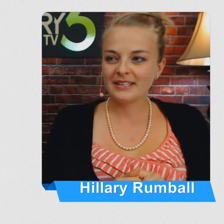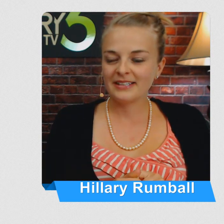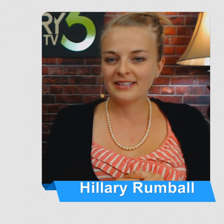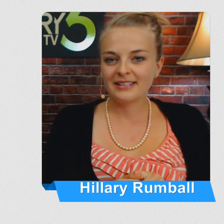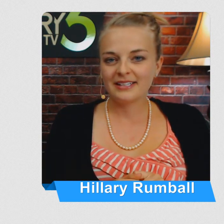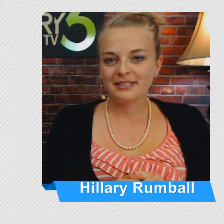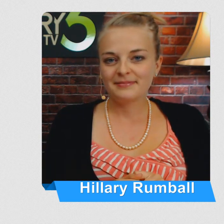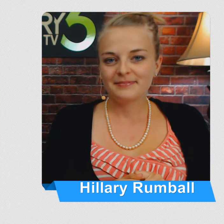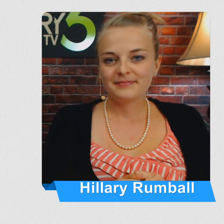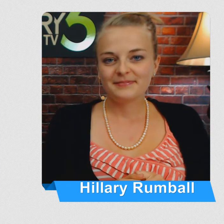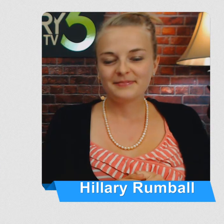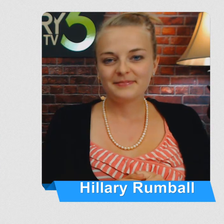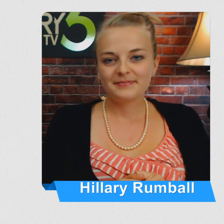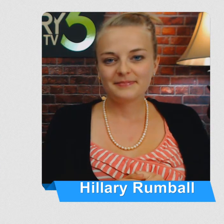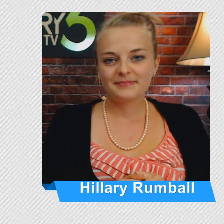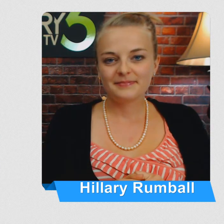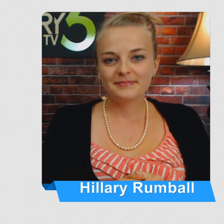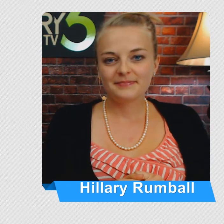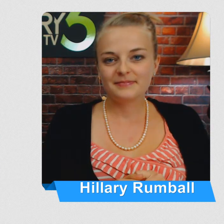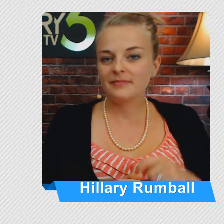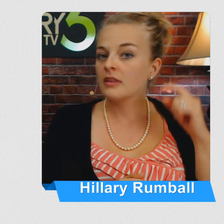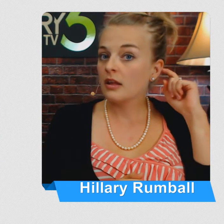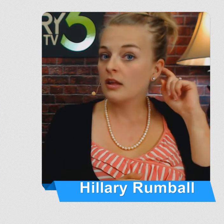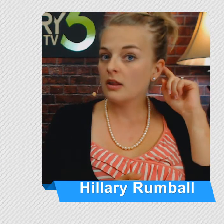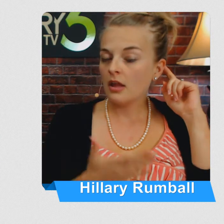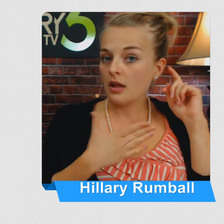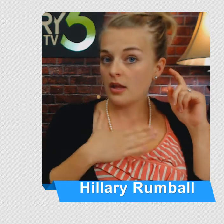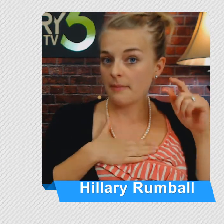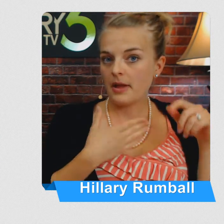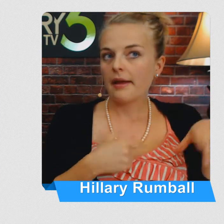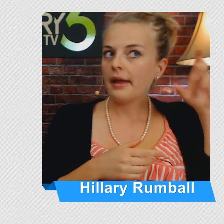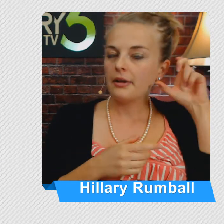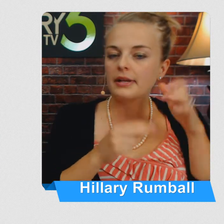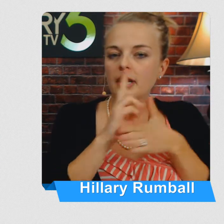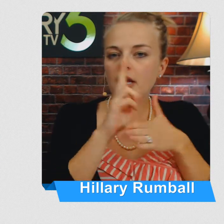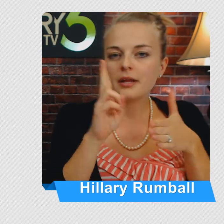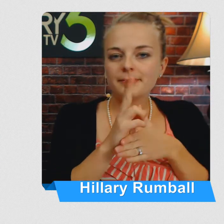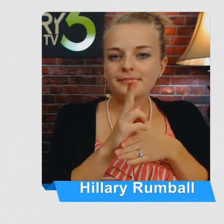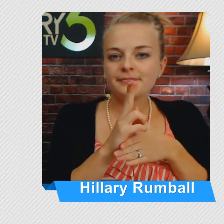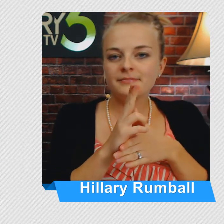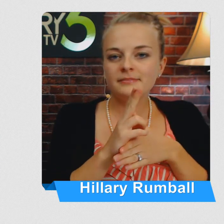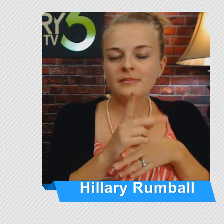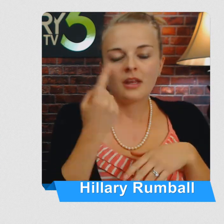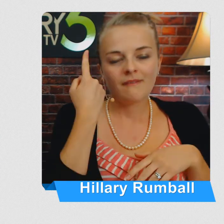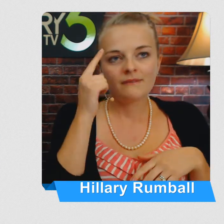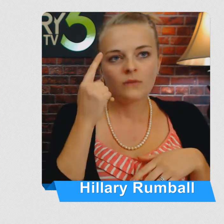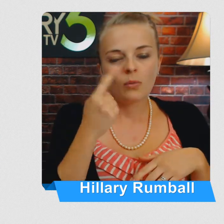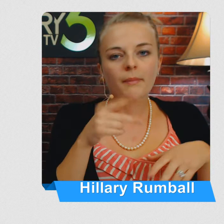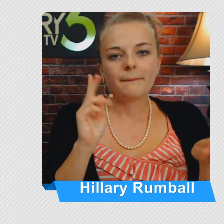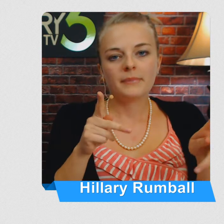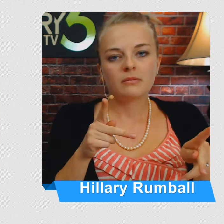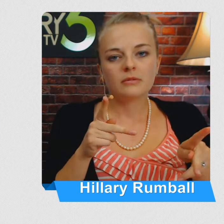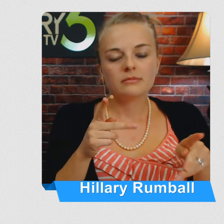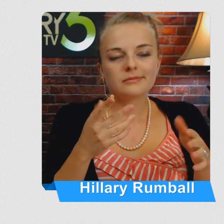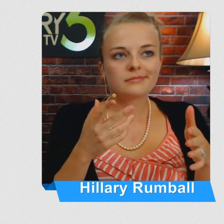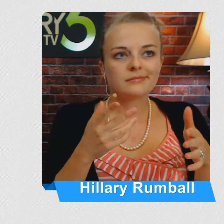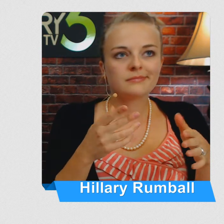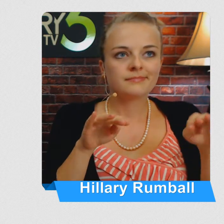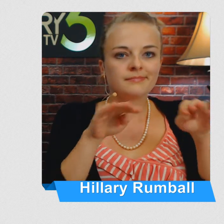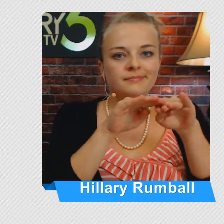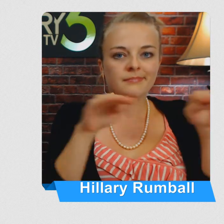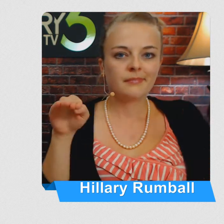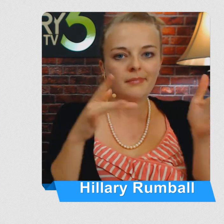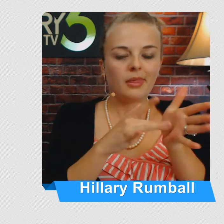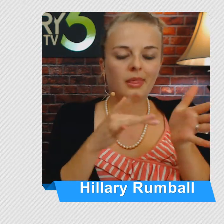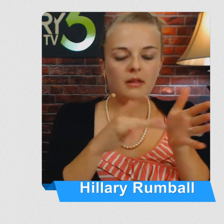hearing aid that we sent up for the demo really just has a very flat generic hearing loss in it. So, you know, these